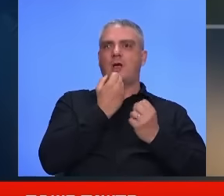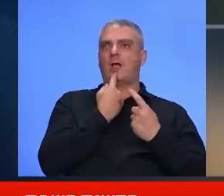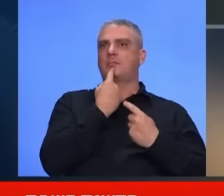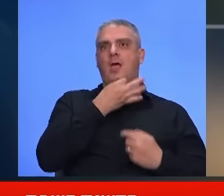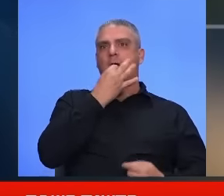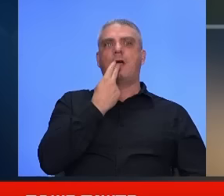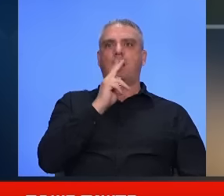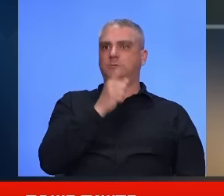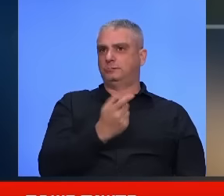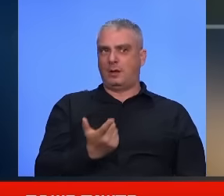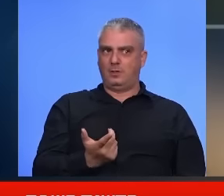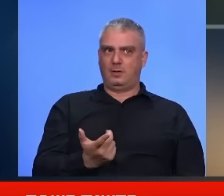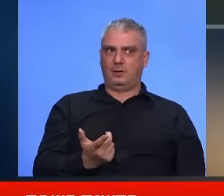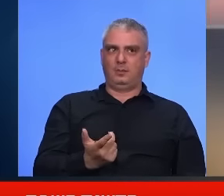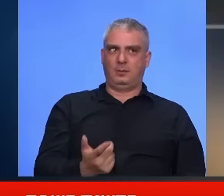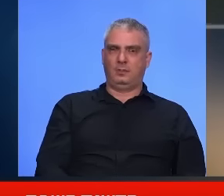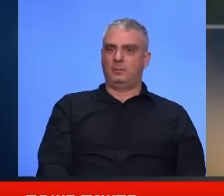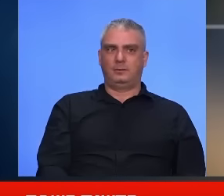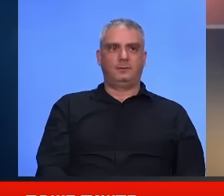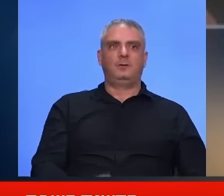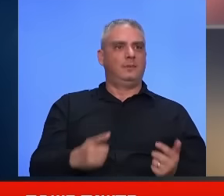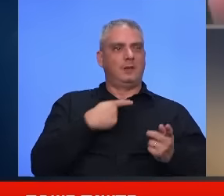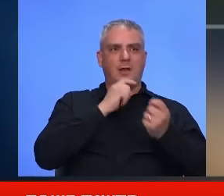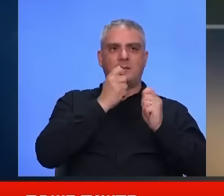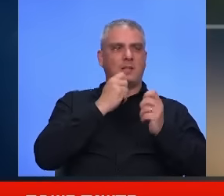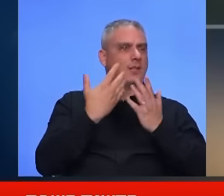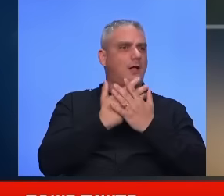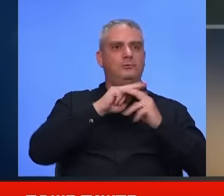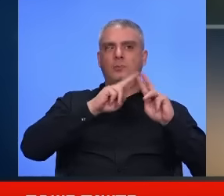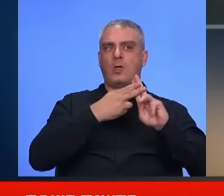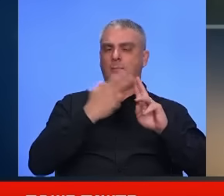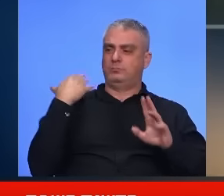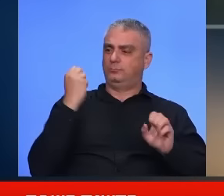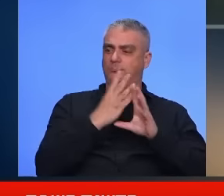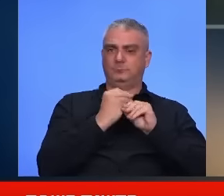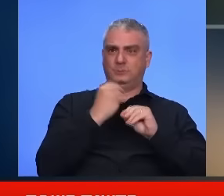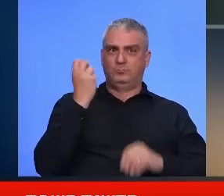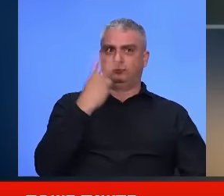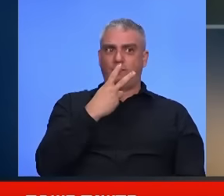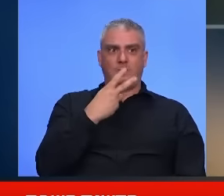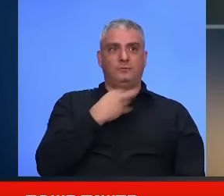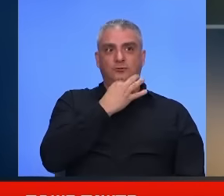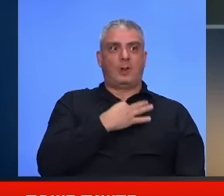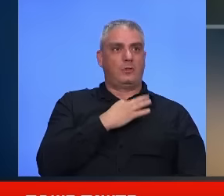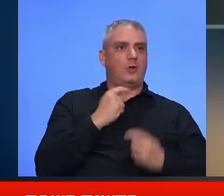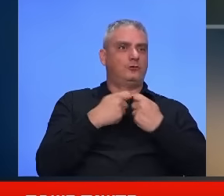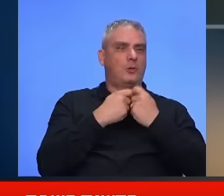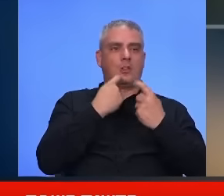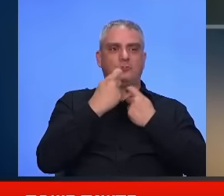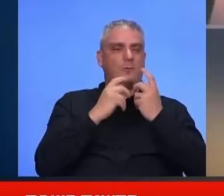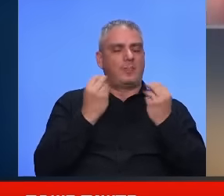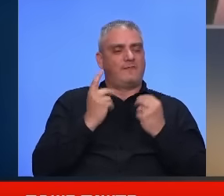this statement. And, you know, I've done news all over the world for the last 2 weeks, and I've been asked all sorts of